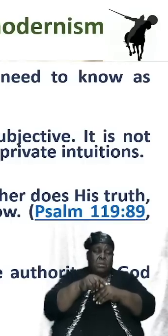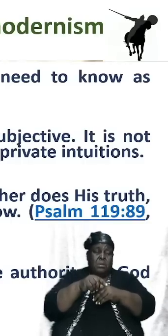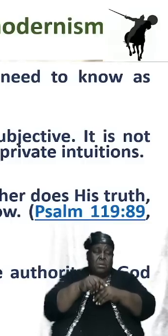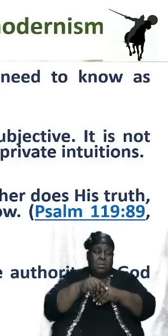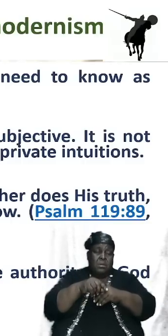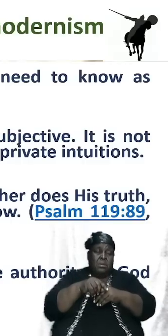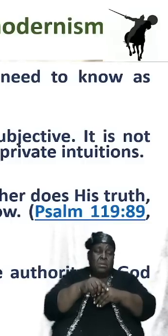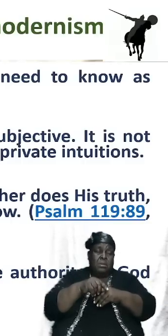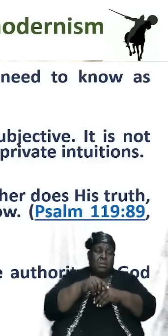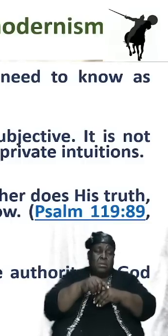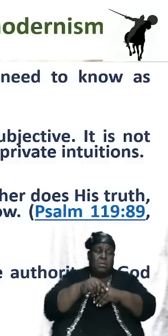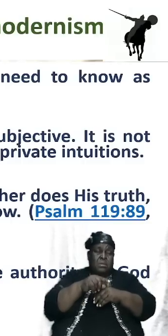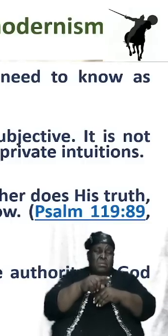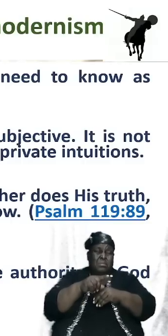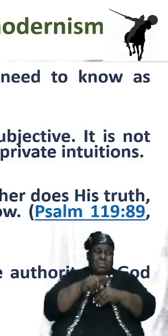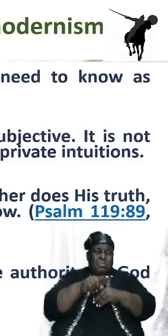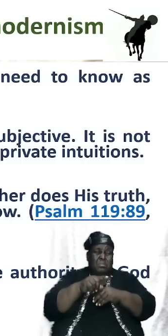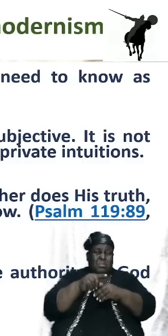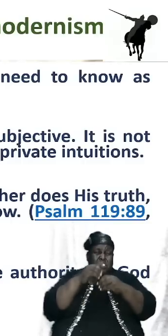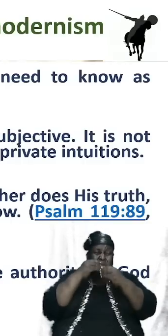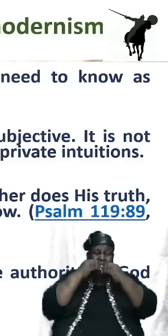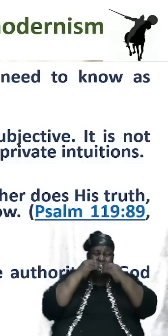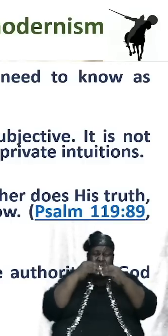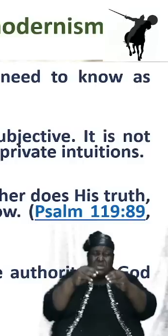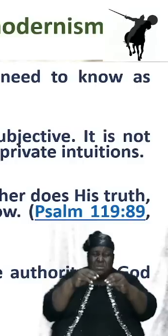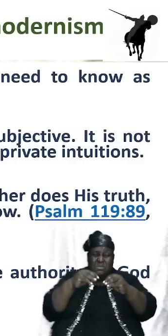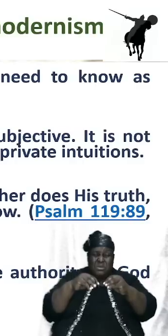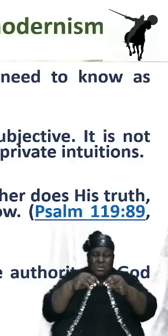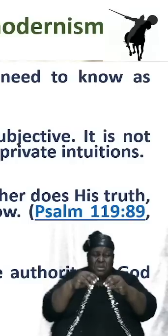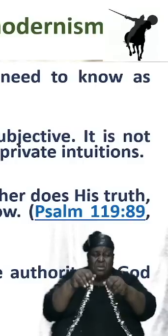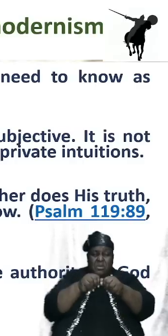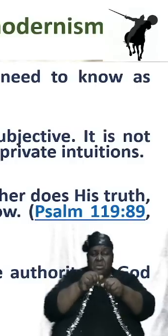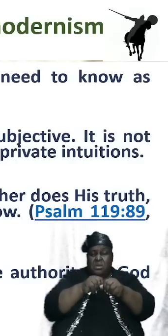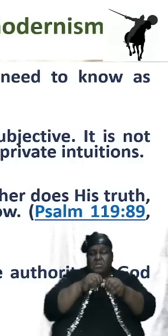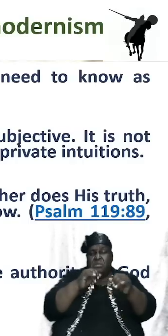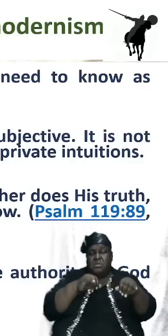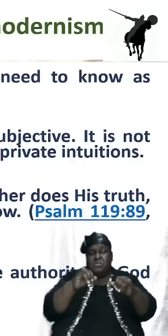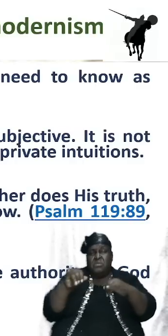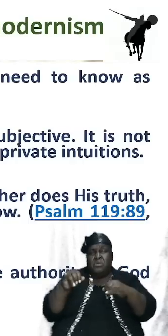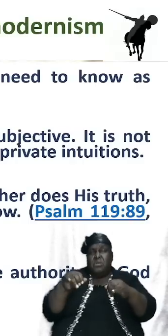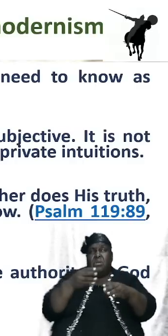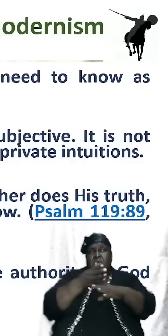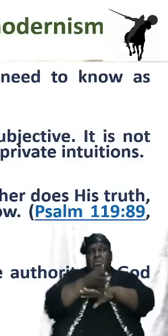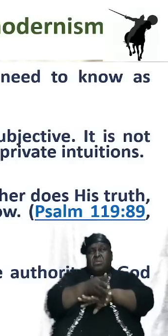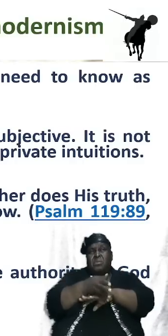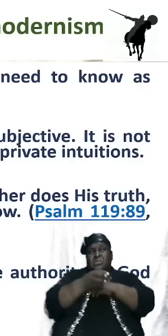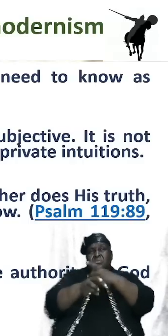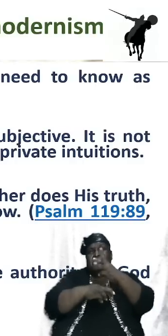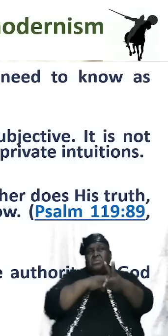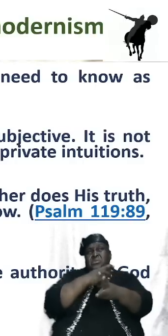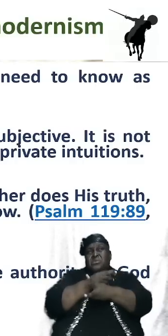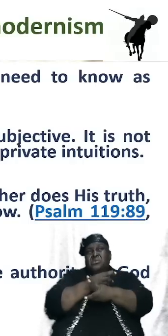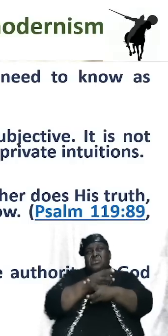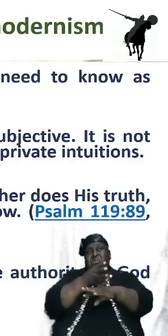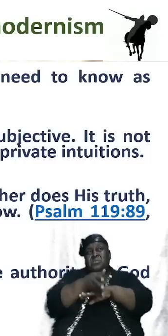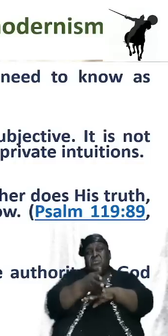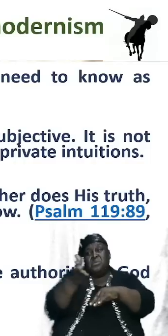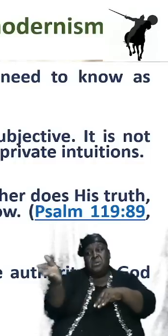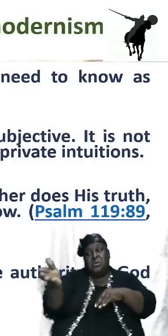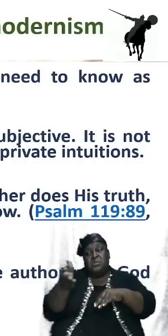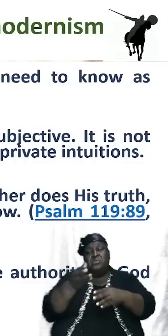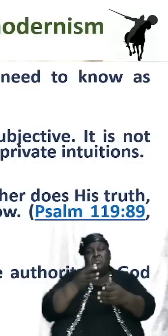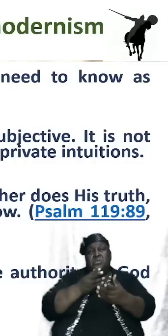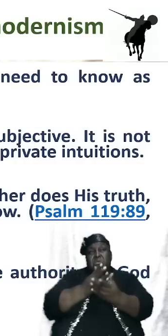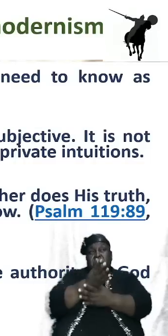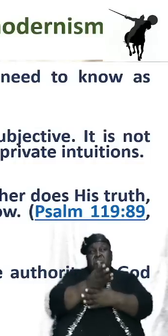It communicates the same message to every individual across the world. In other words, if it's true here, it is true there. Amen.